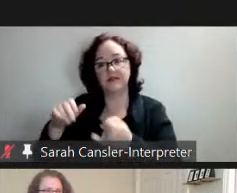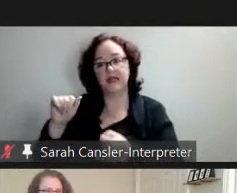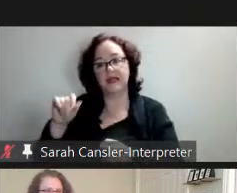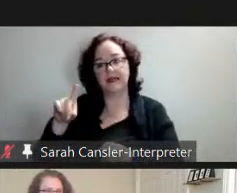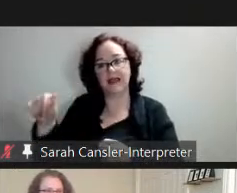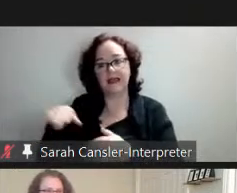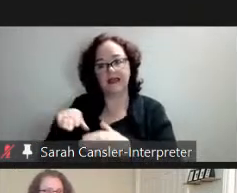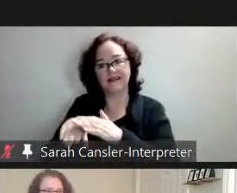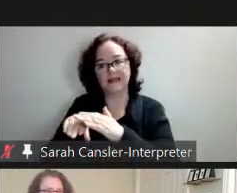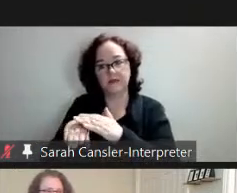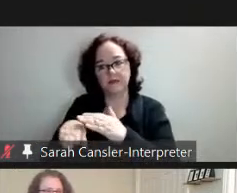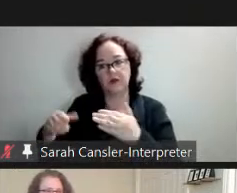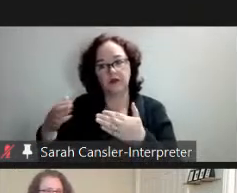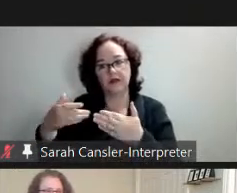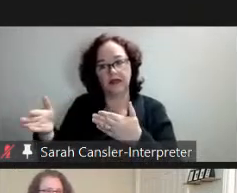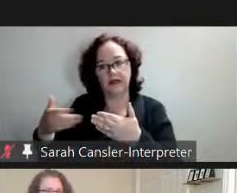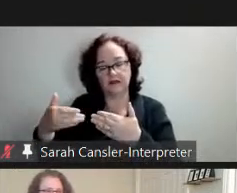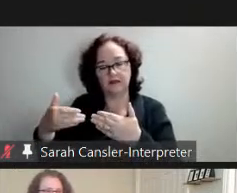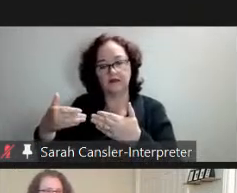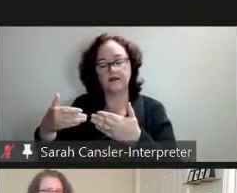gate closest to the